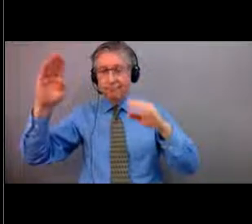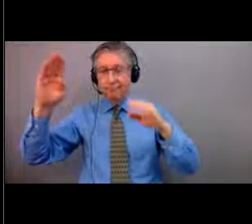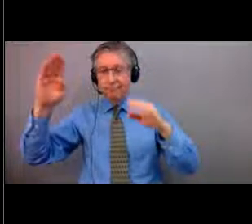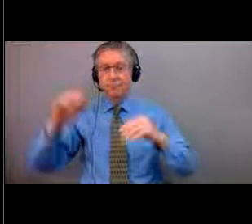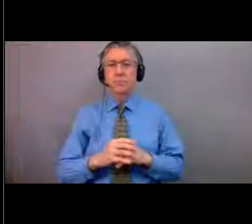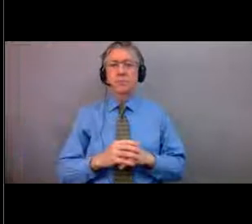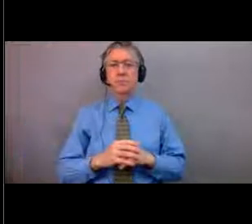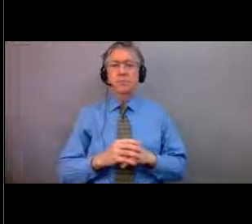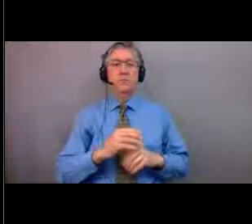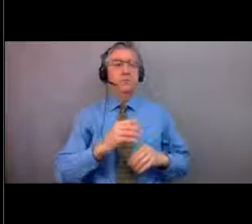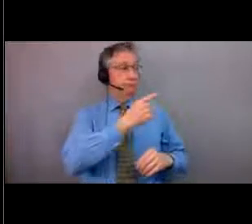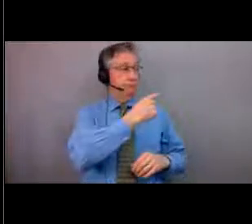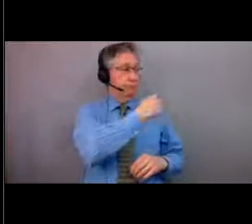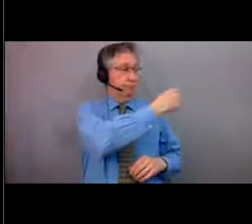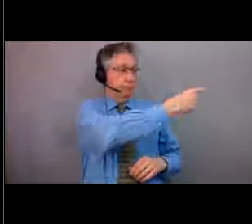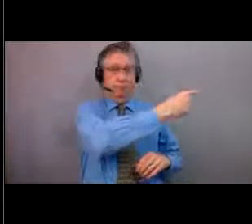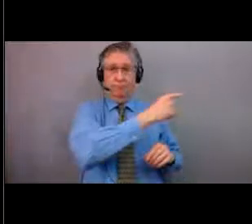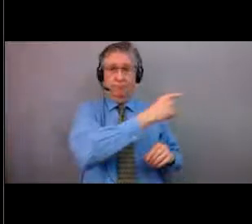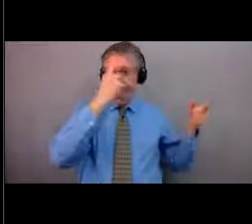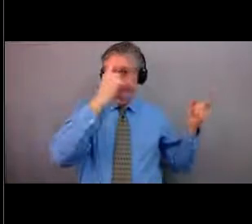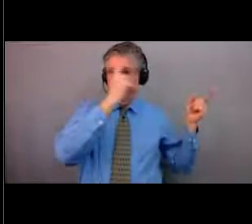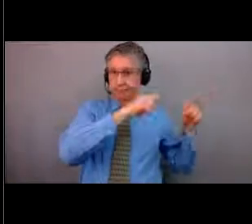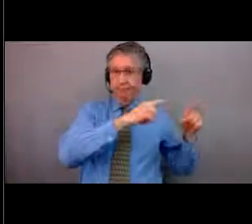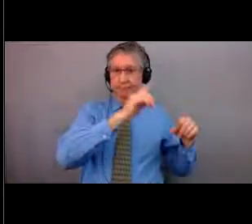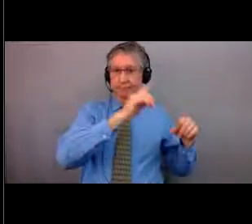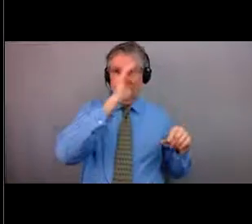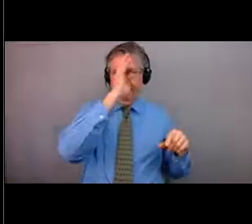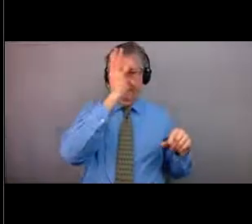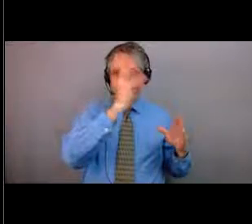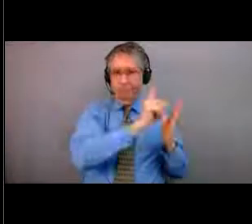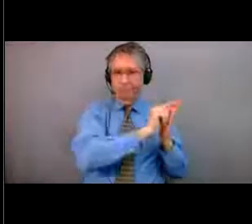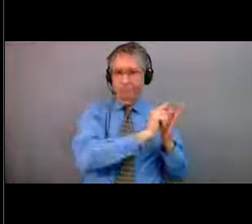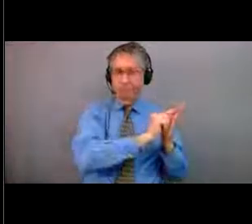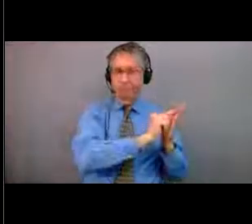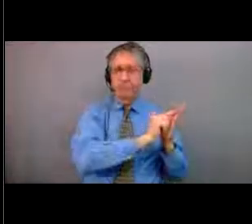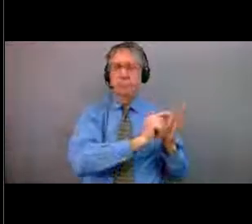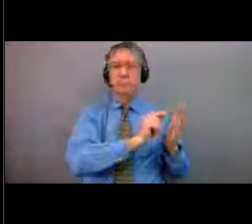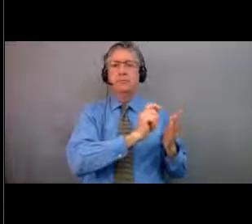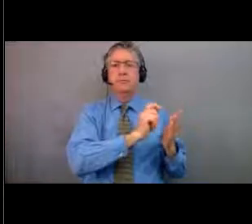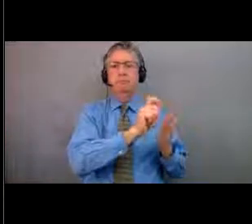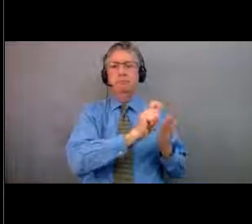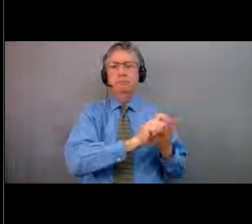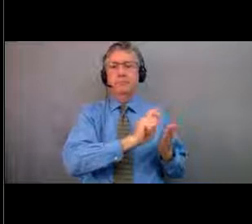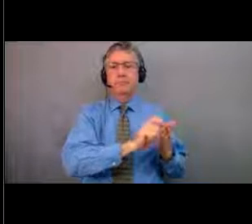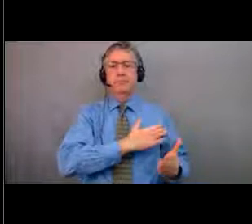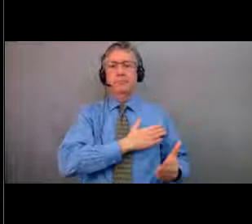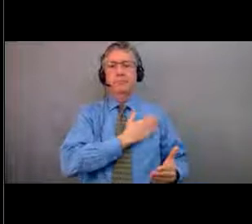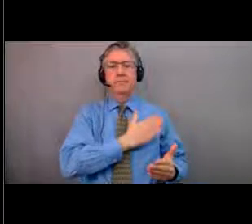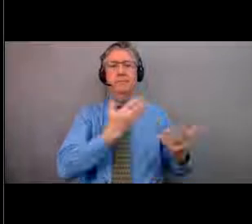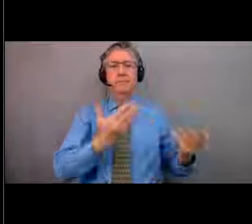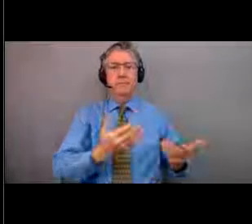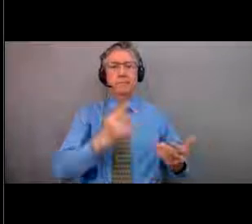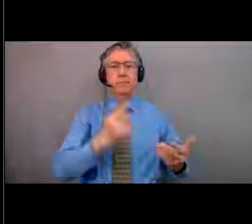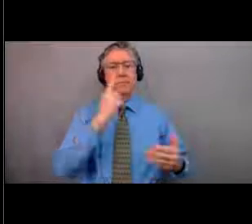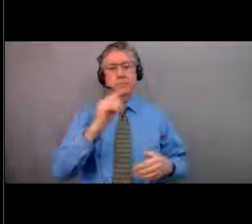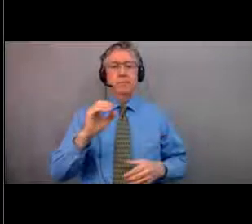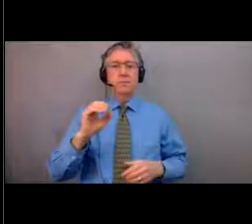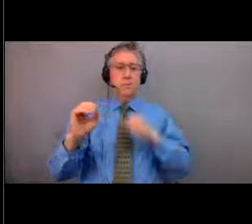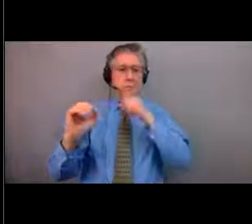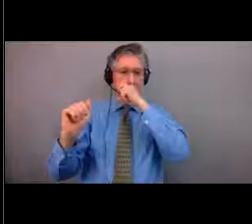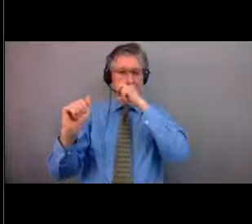the co-authors, I am extremely honored to be here for the OAR Outstanding Paper Award. And it